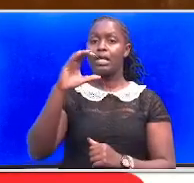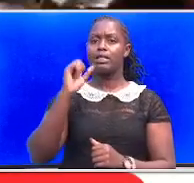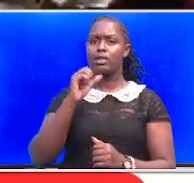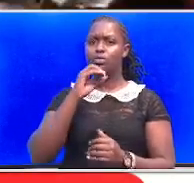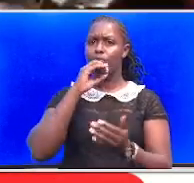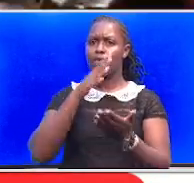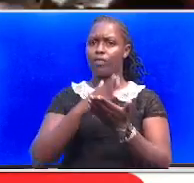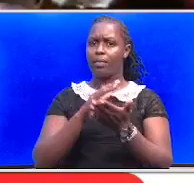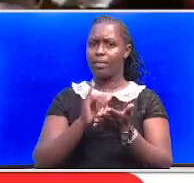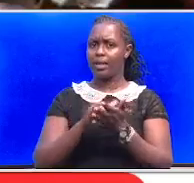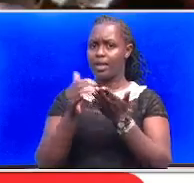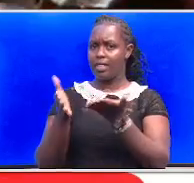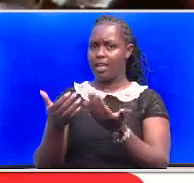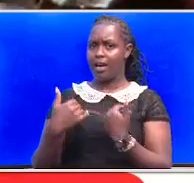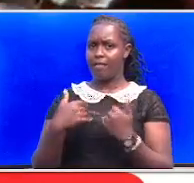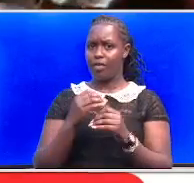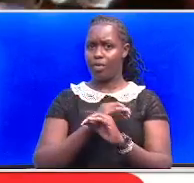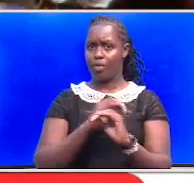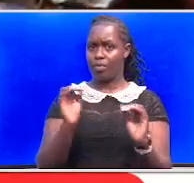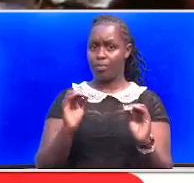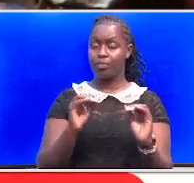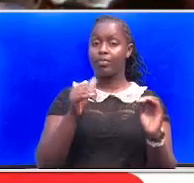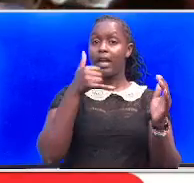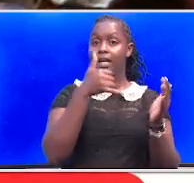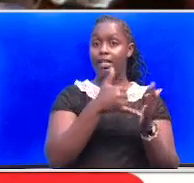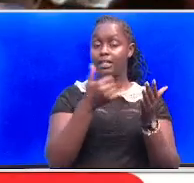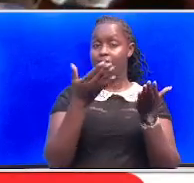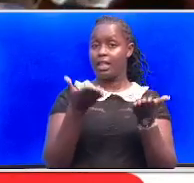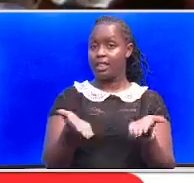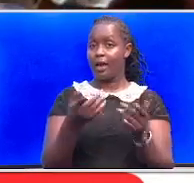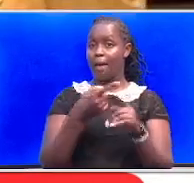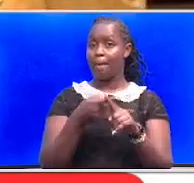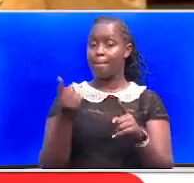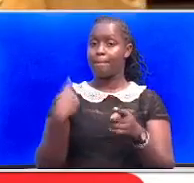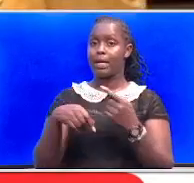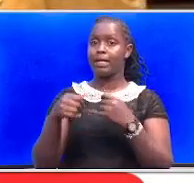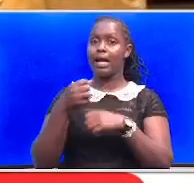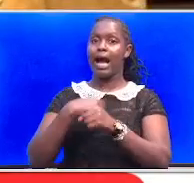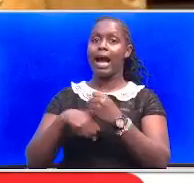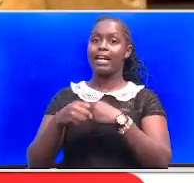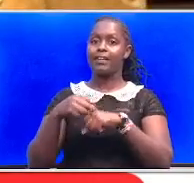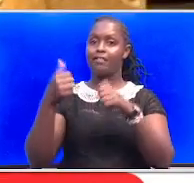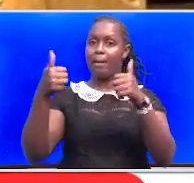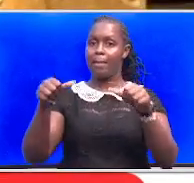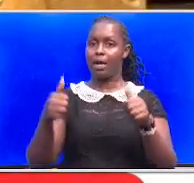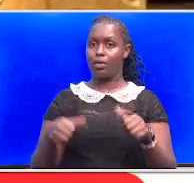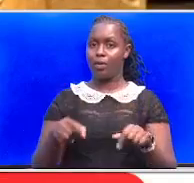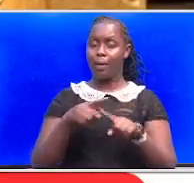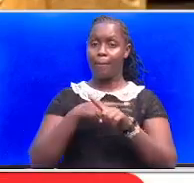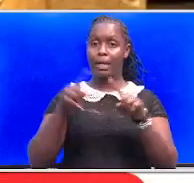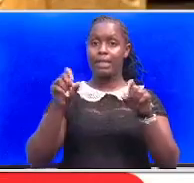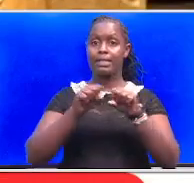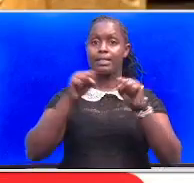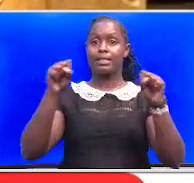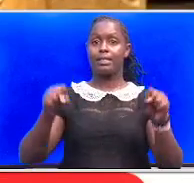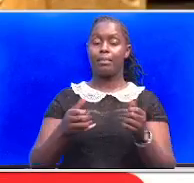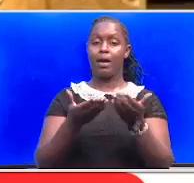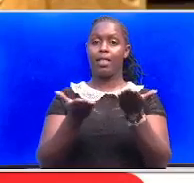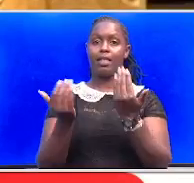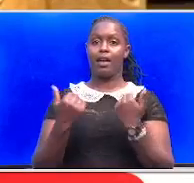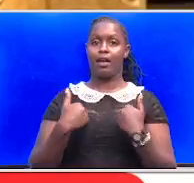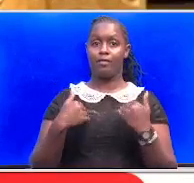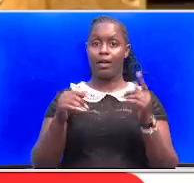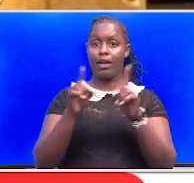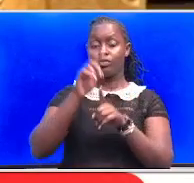not exist? It exists, only that it has not been activated. But the system exists. And the reason why I need